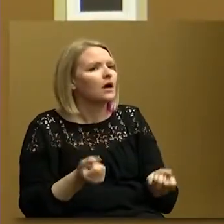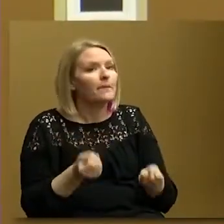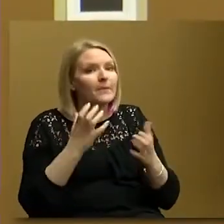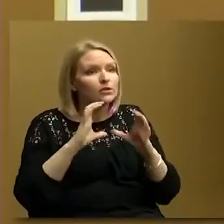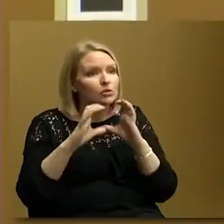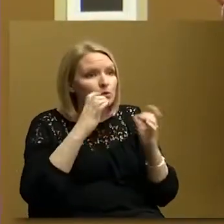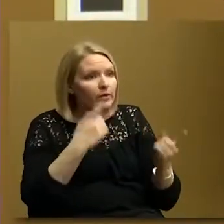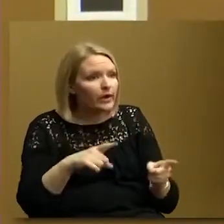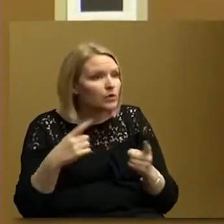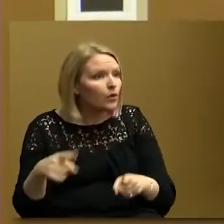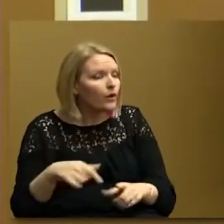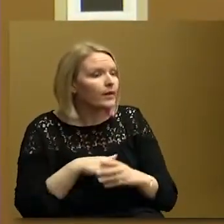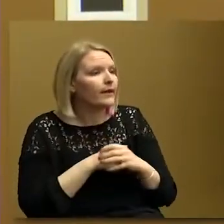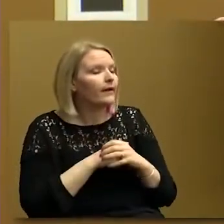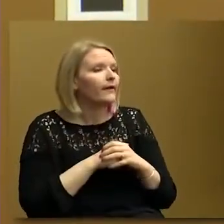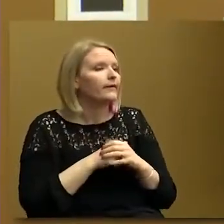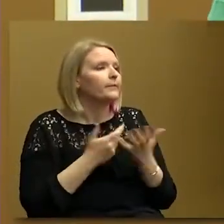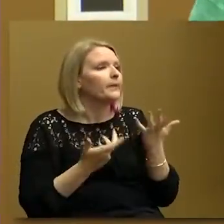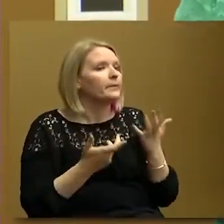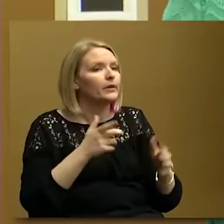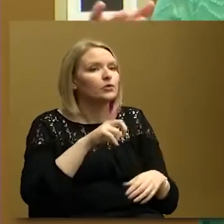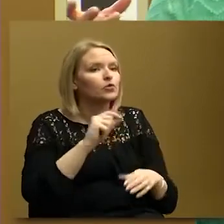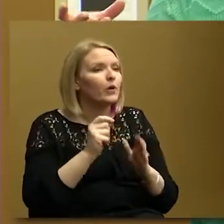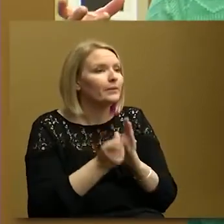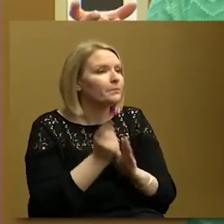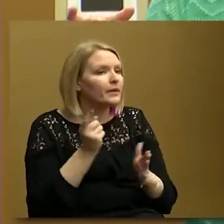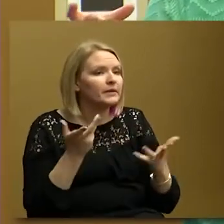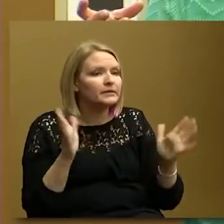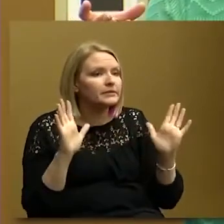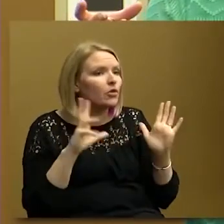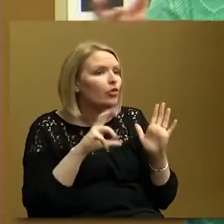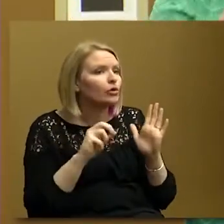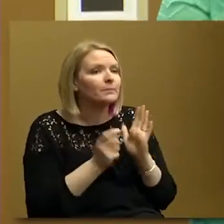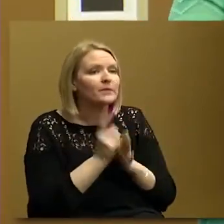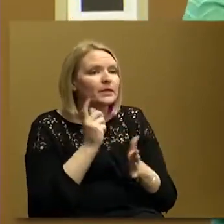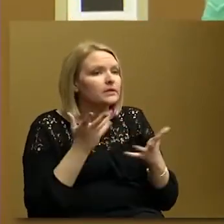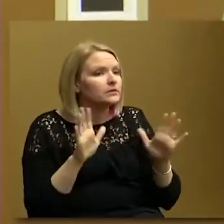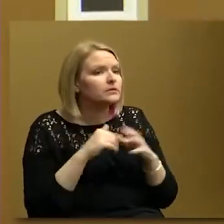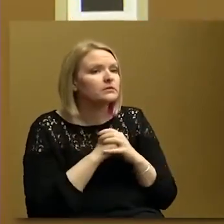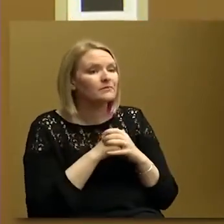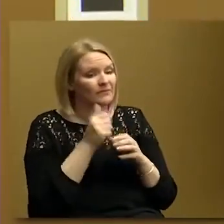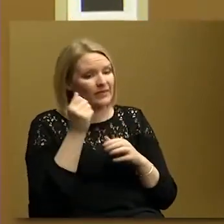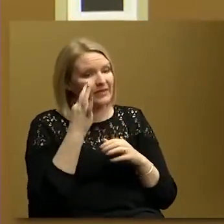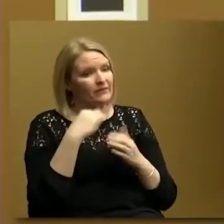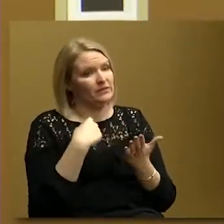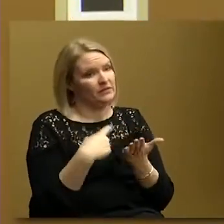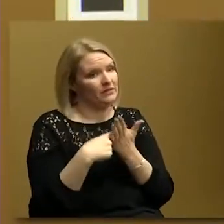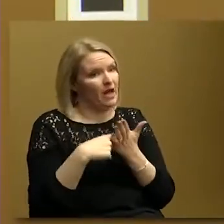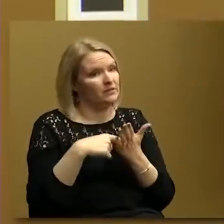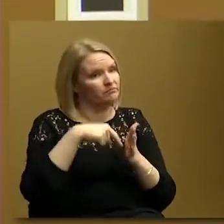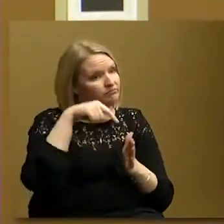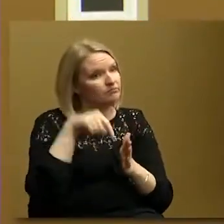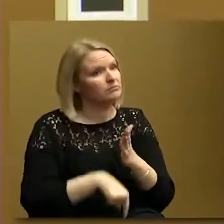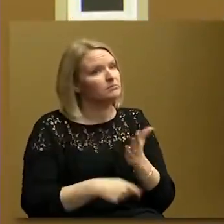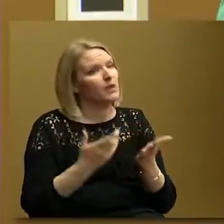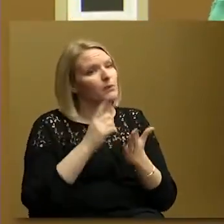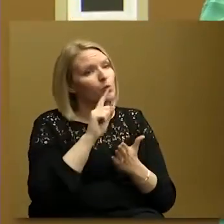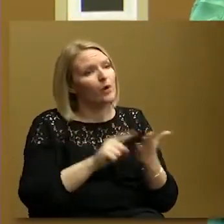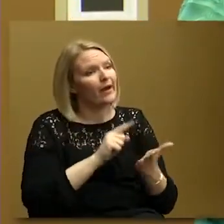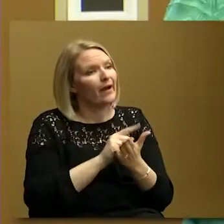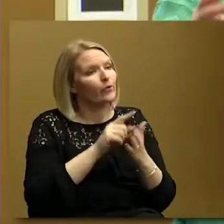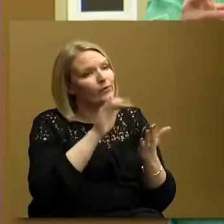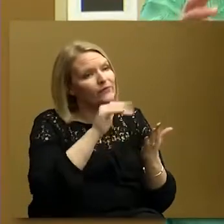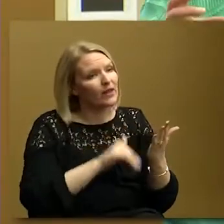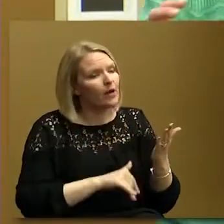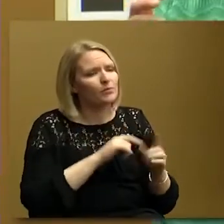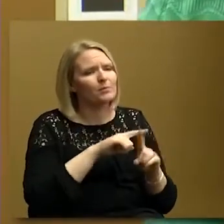communication and stuff, 20 minutes, 30. If you get into discussions, it could take an hour, but it's not